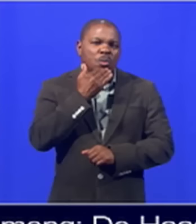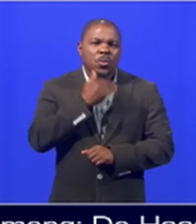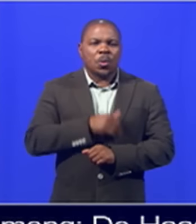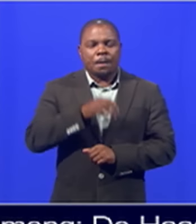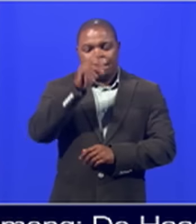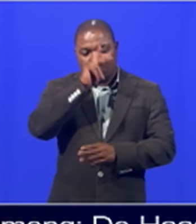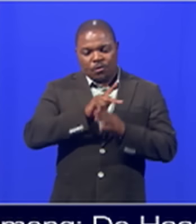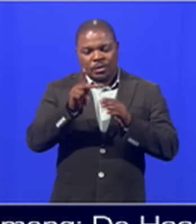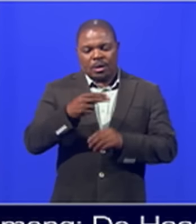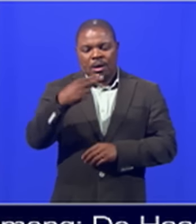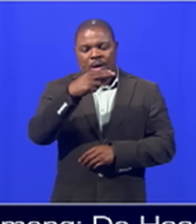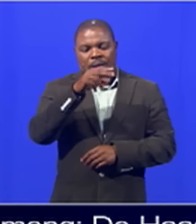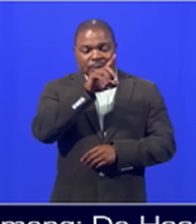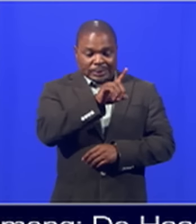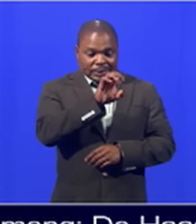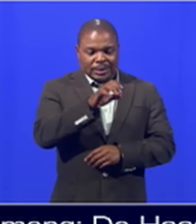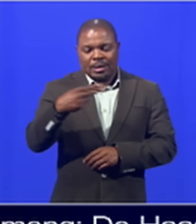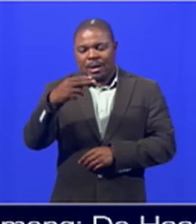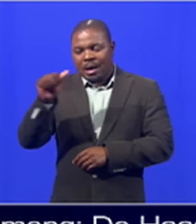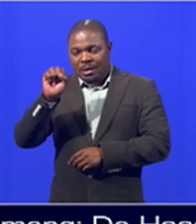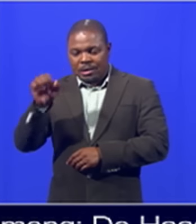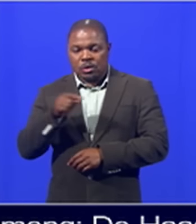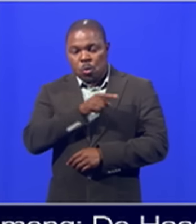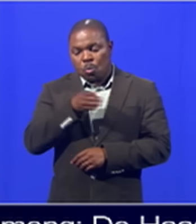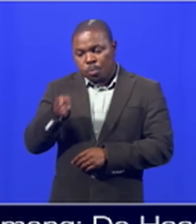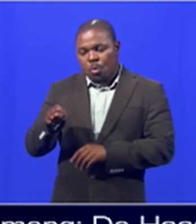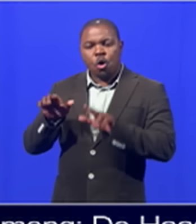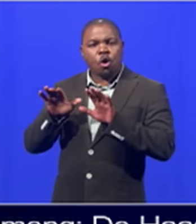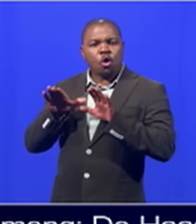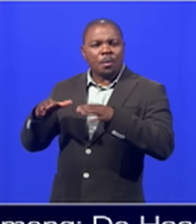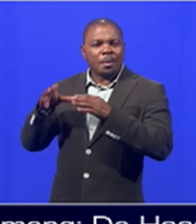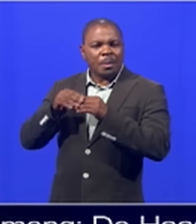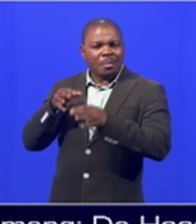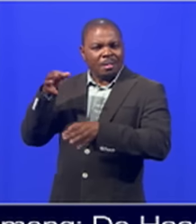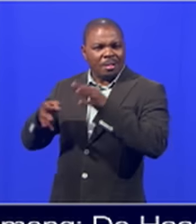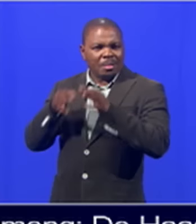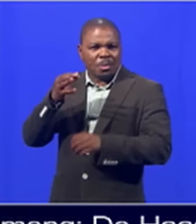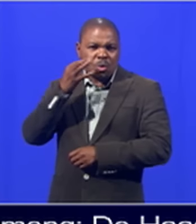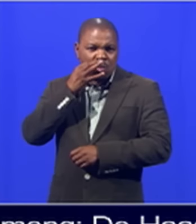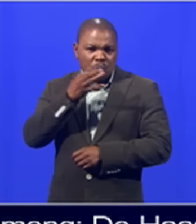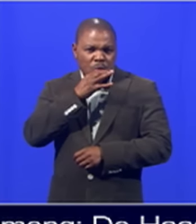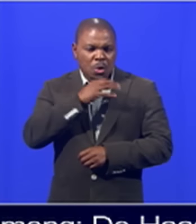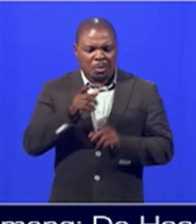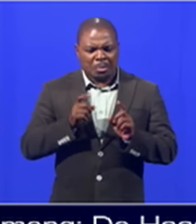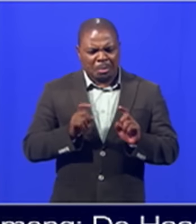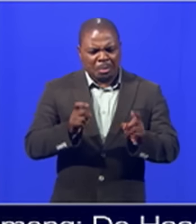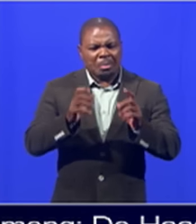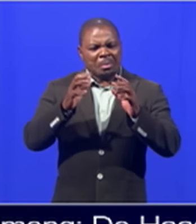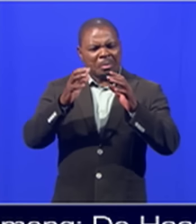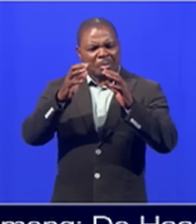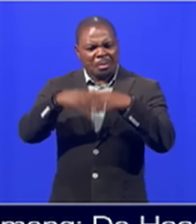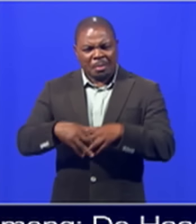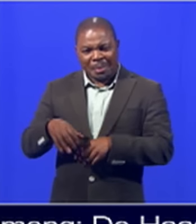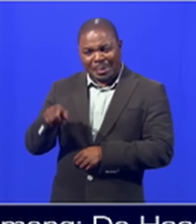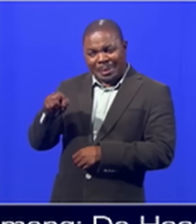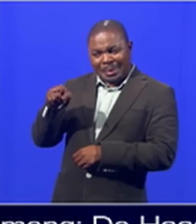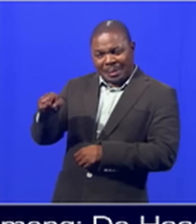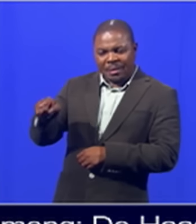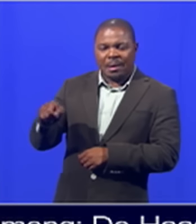Mary Diehas. Diehas o totobaditse fa pele ga maloko a komiti gore o ile a potlakisa go potlamisa setlhopha se se batlisisang dipolao